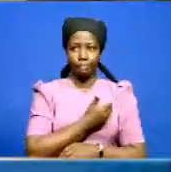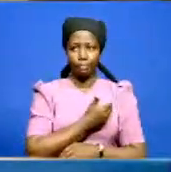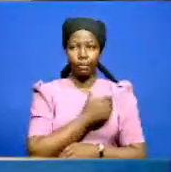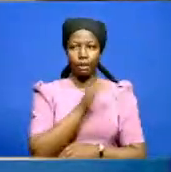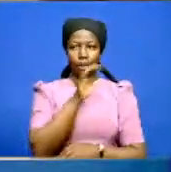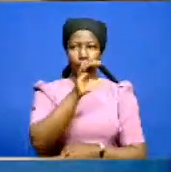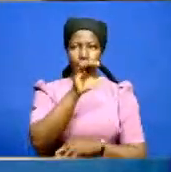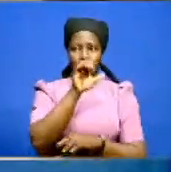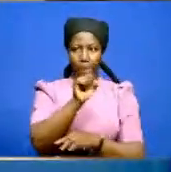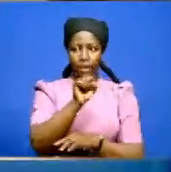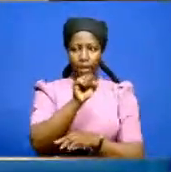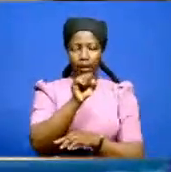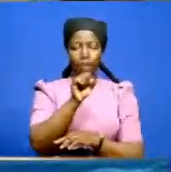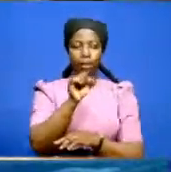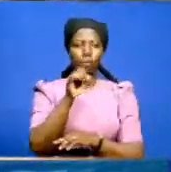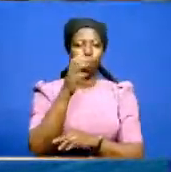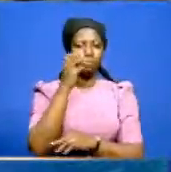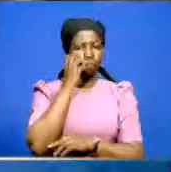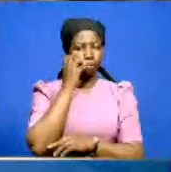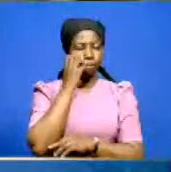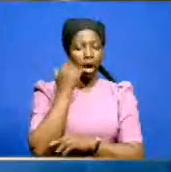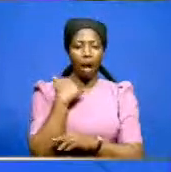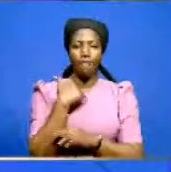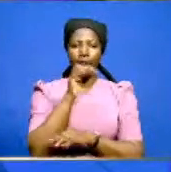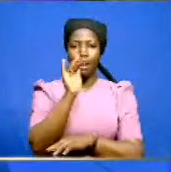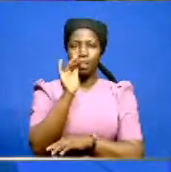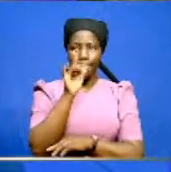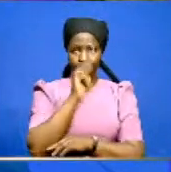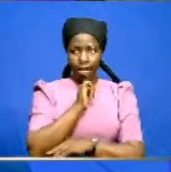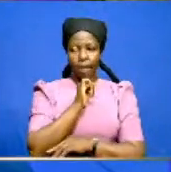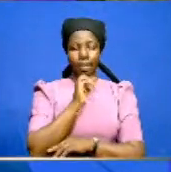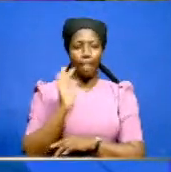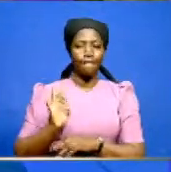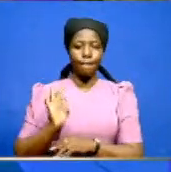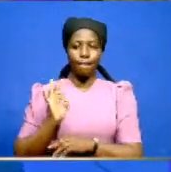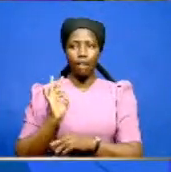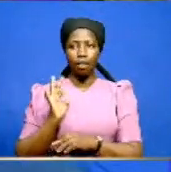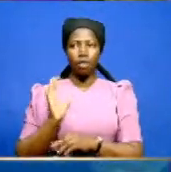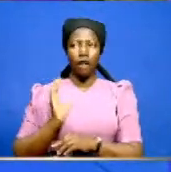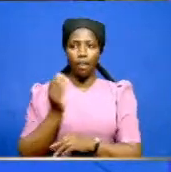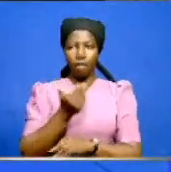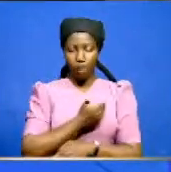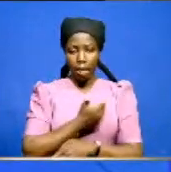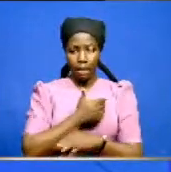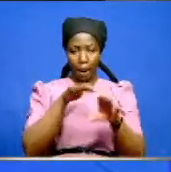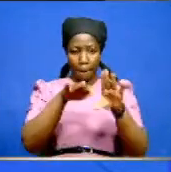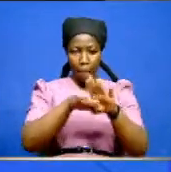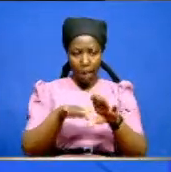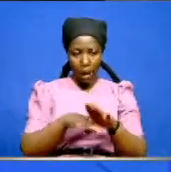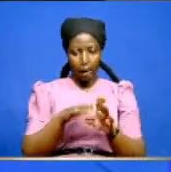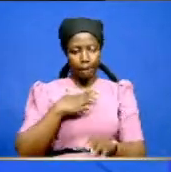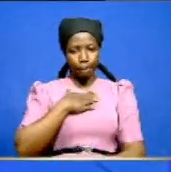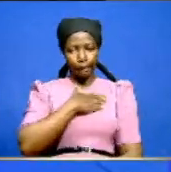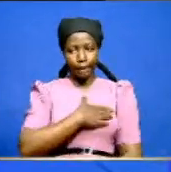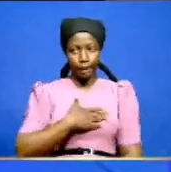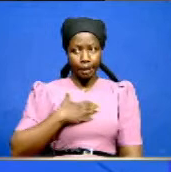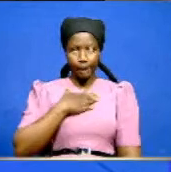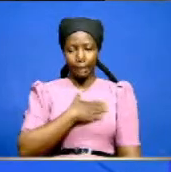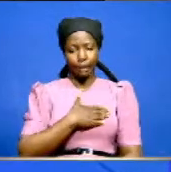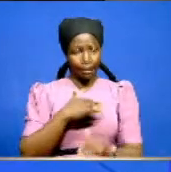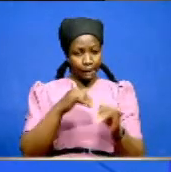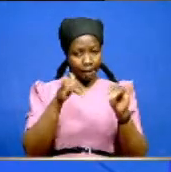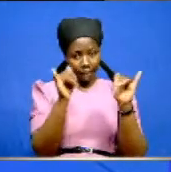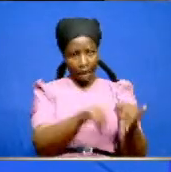CS Fred Matiange has requested the FINRO committee members, please leave, stay